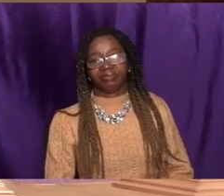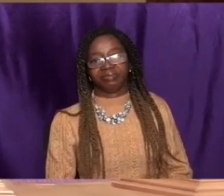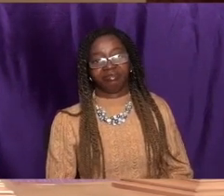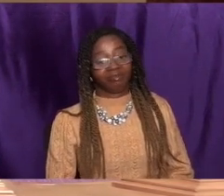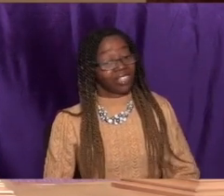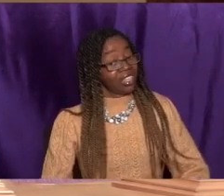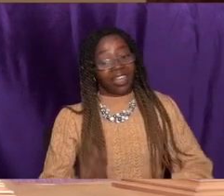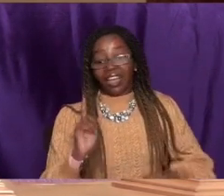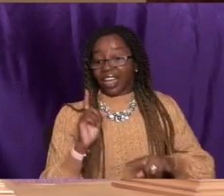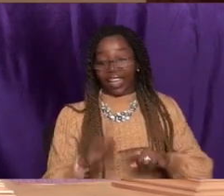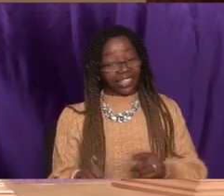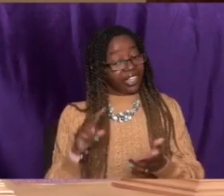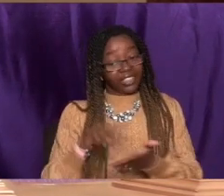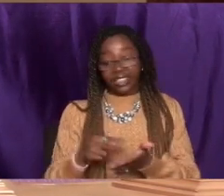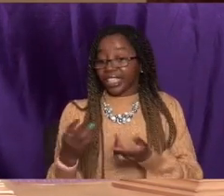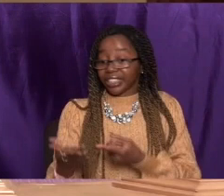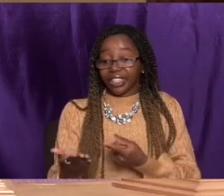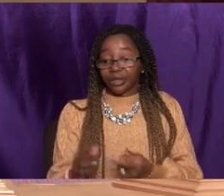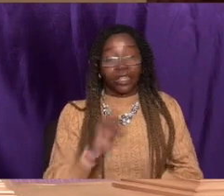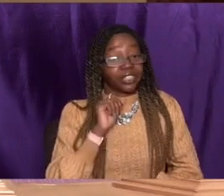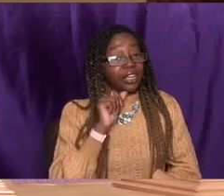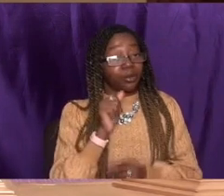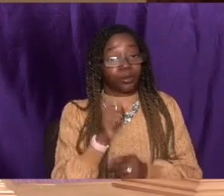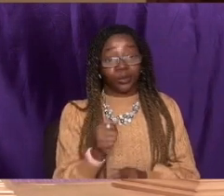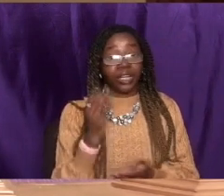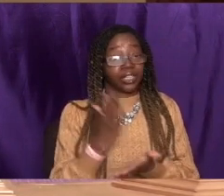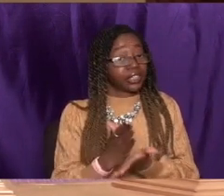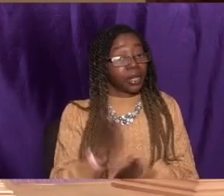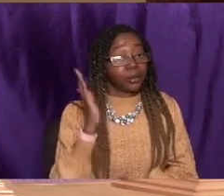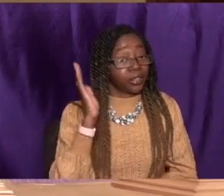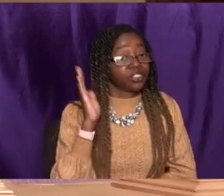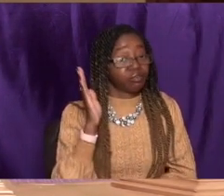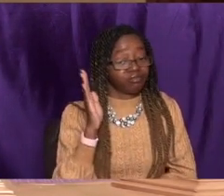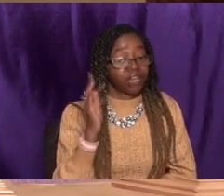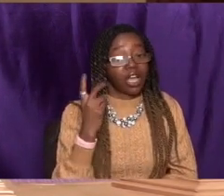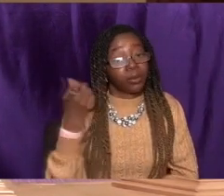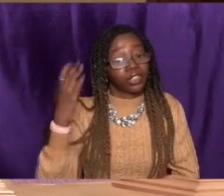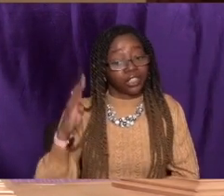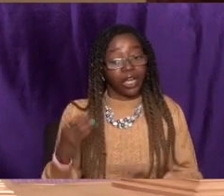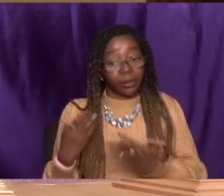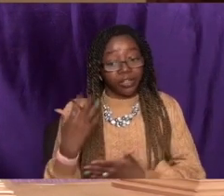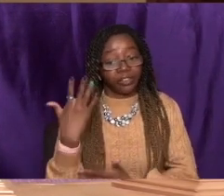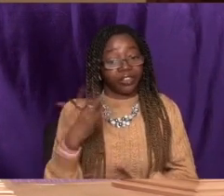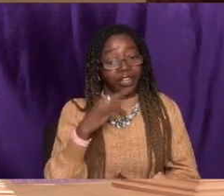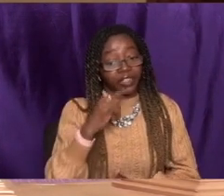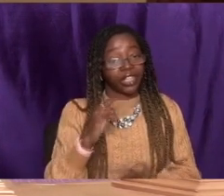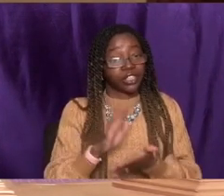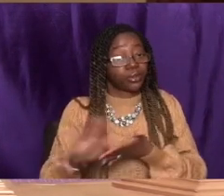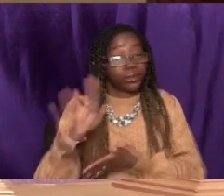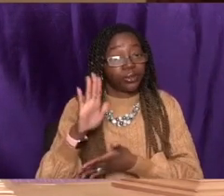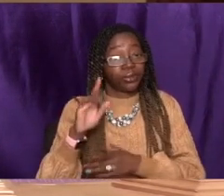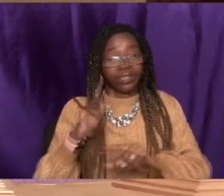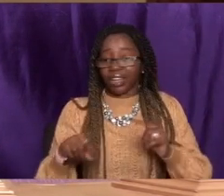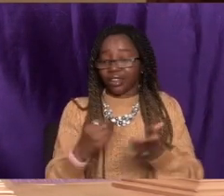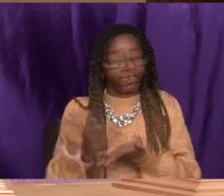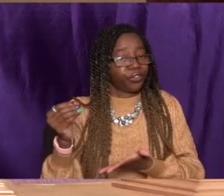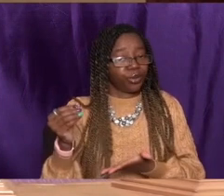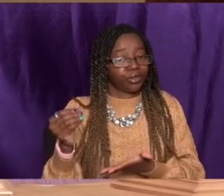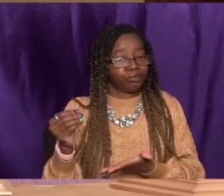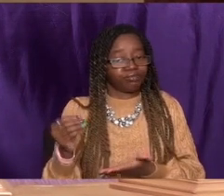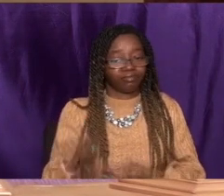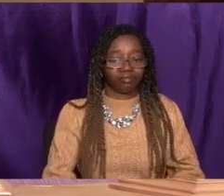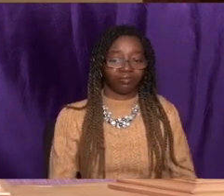I can't stay there because I won't get through the rest of this. But I watched God put 5 kids through school that I couldn't afford,